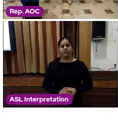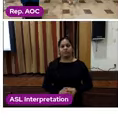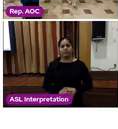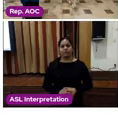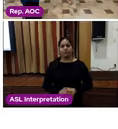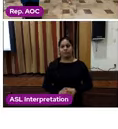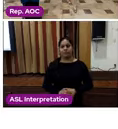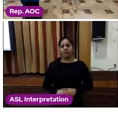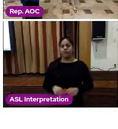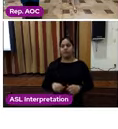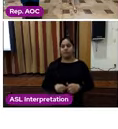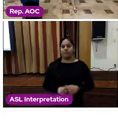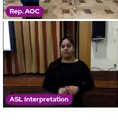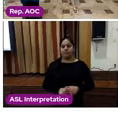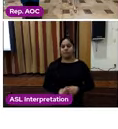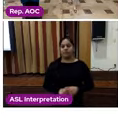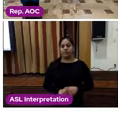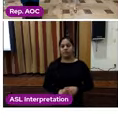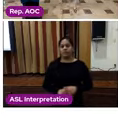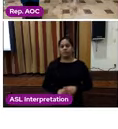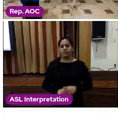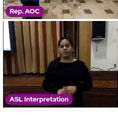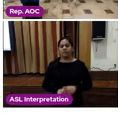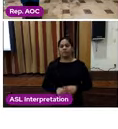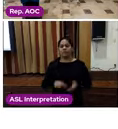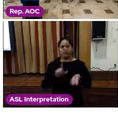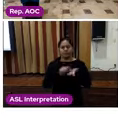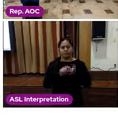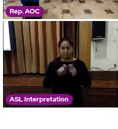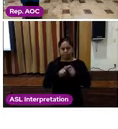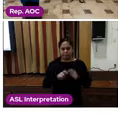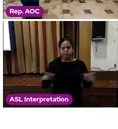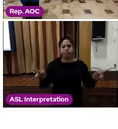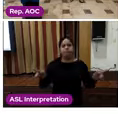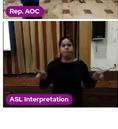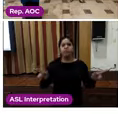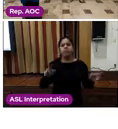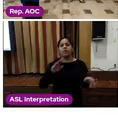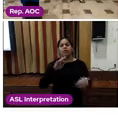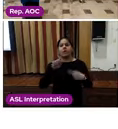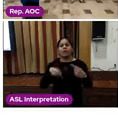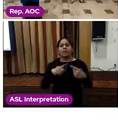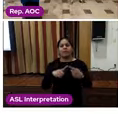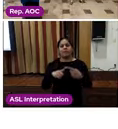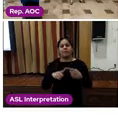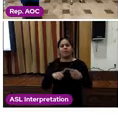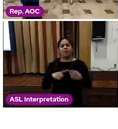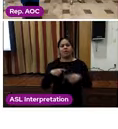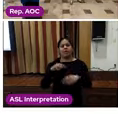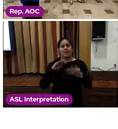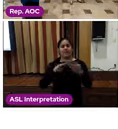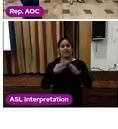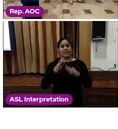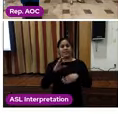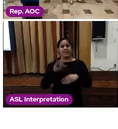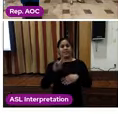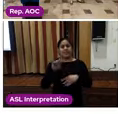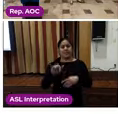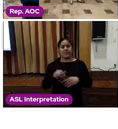city government. but it was showing that there is an extraordinary foreclosure crisis